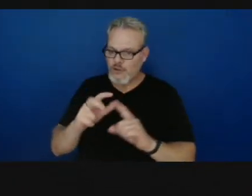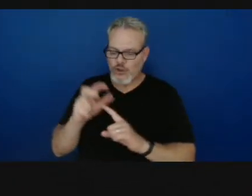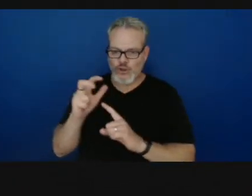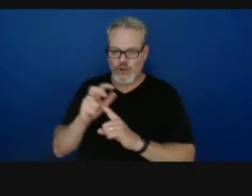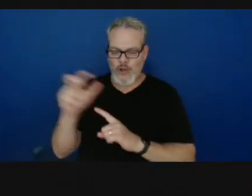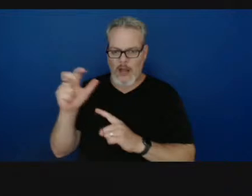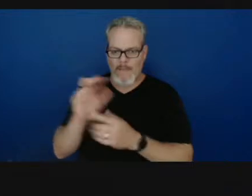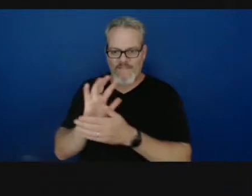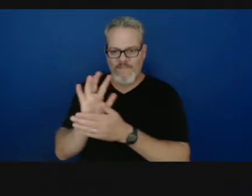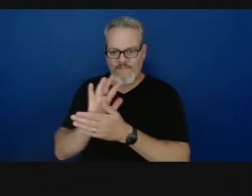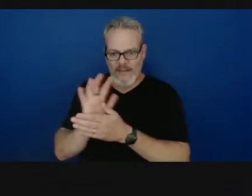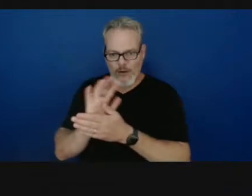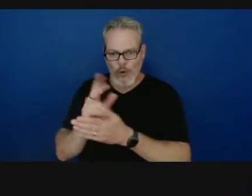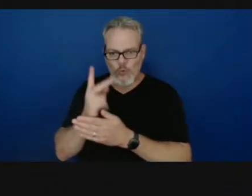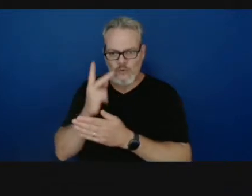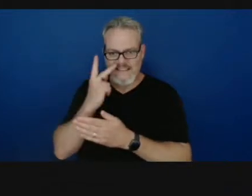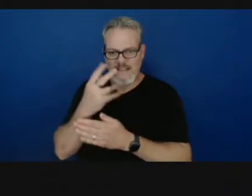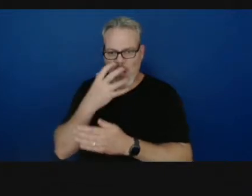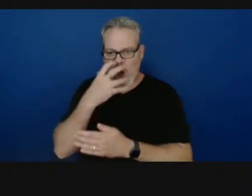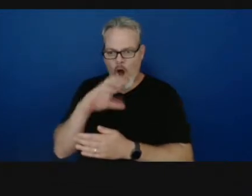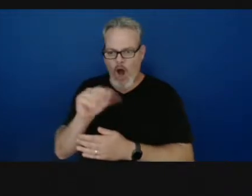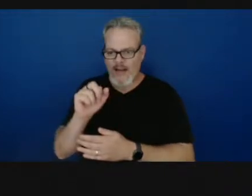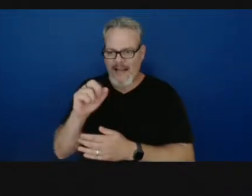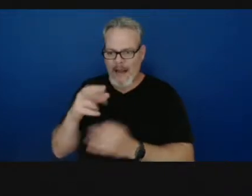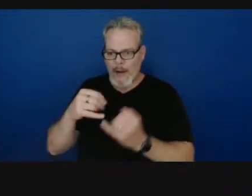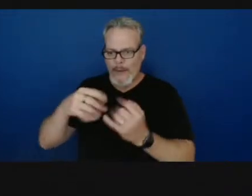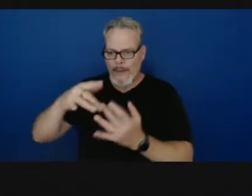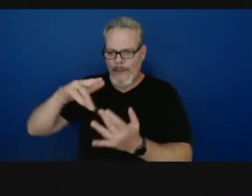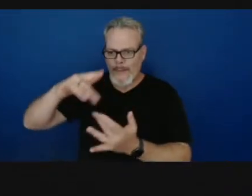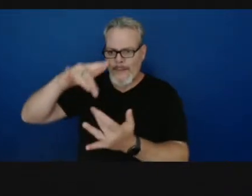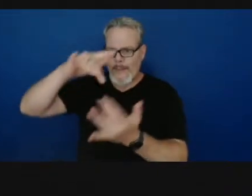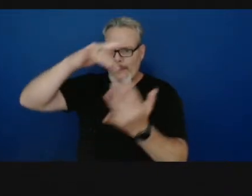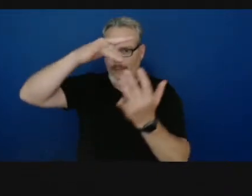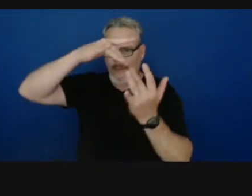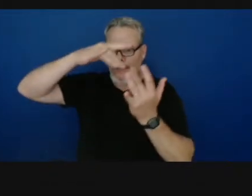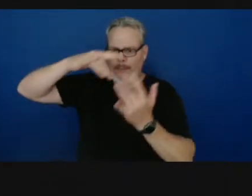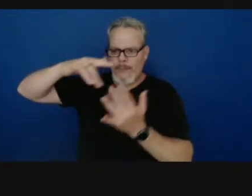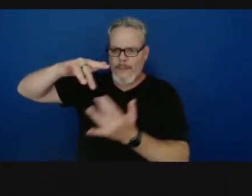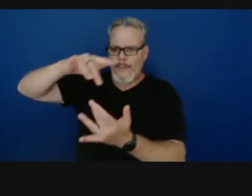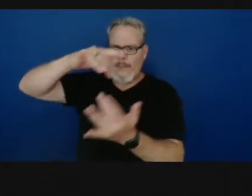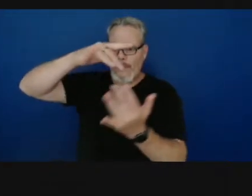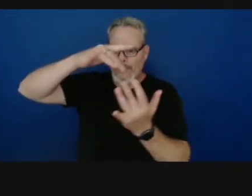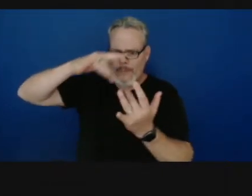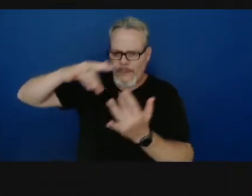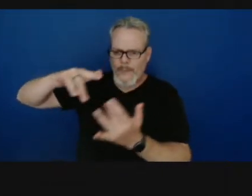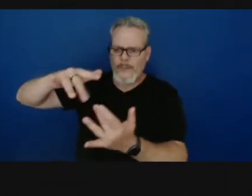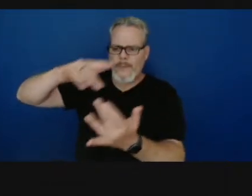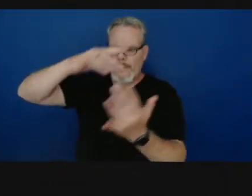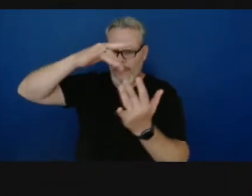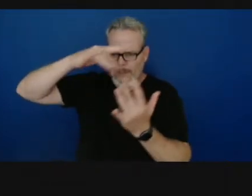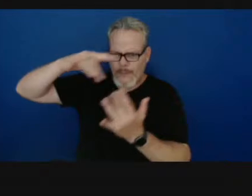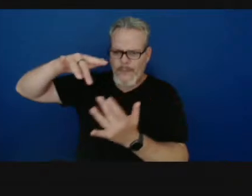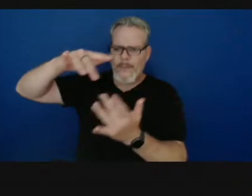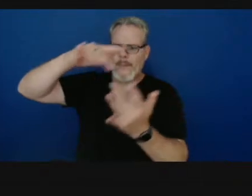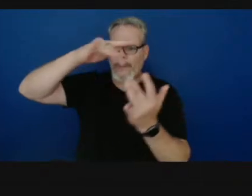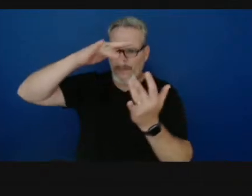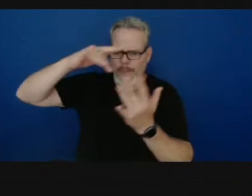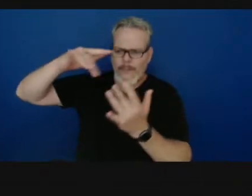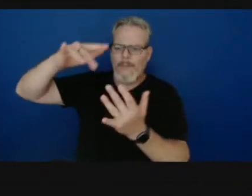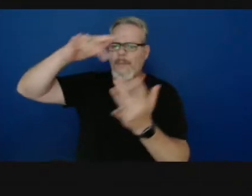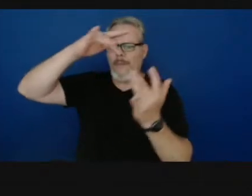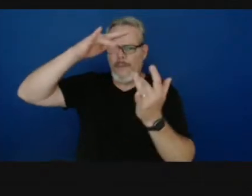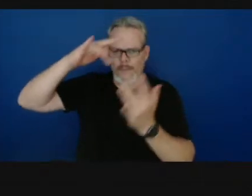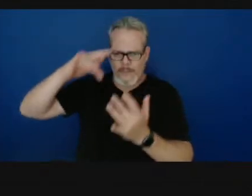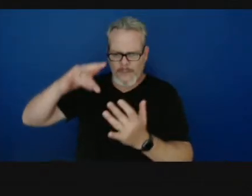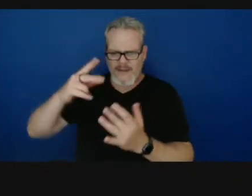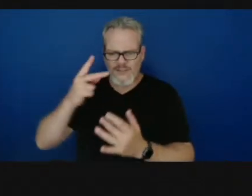cloud vortex of hot air coming off of the flow field, this tornado of steam that I saw in the eruption.